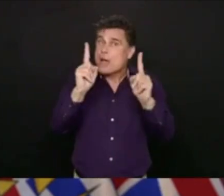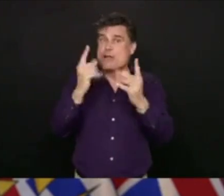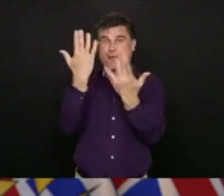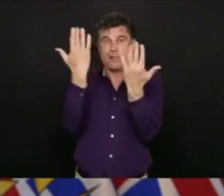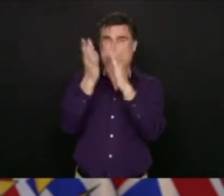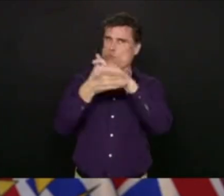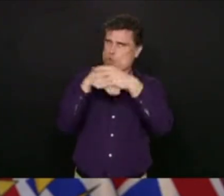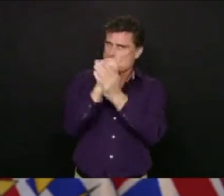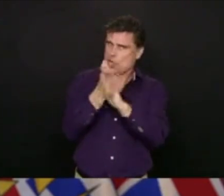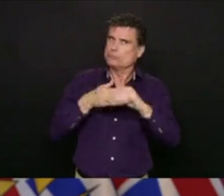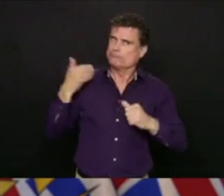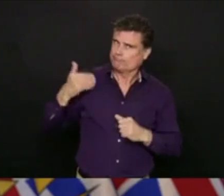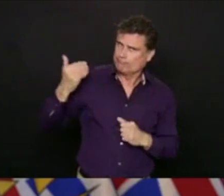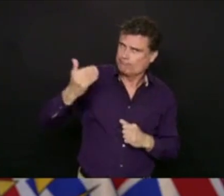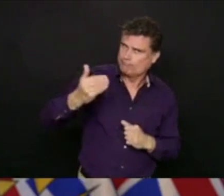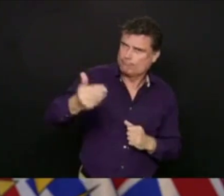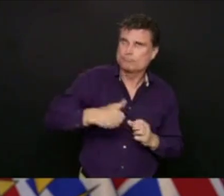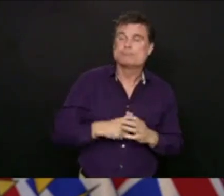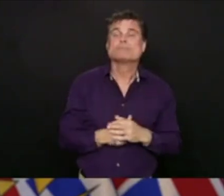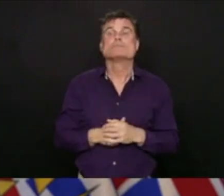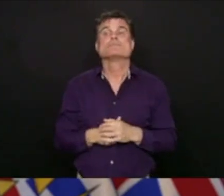parents and teachers for help if you need it.